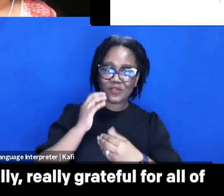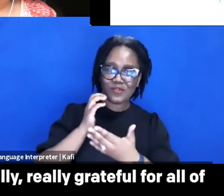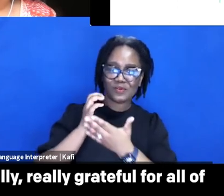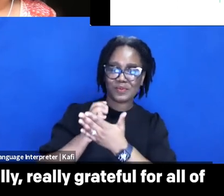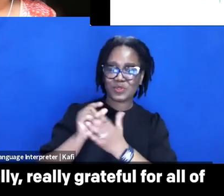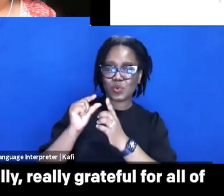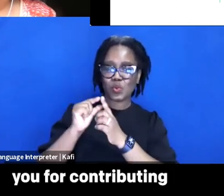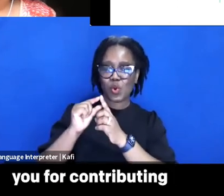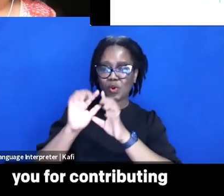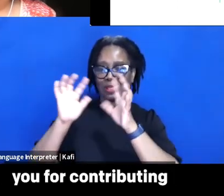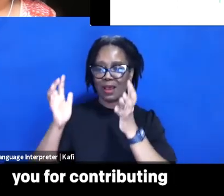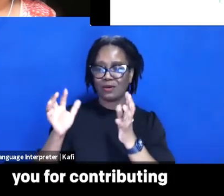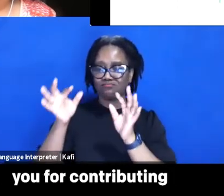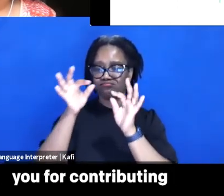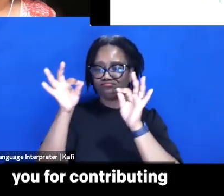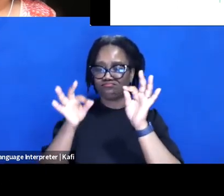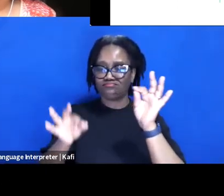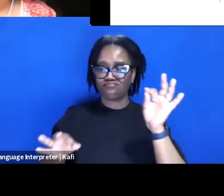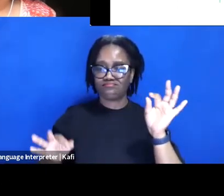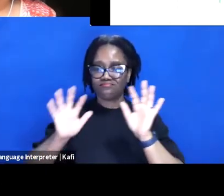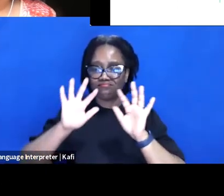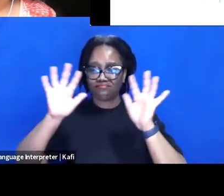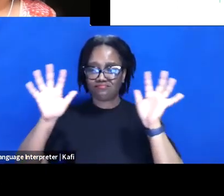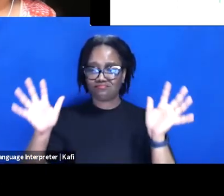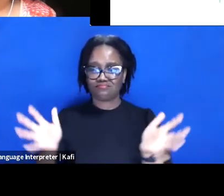really grateful for all of you for